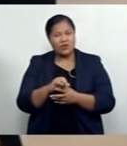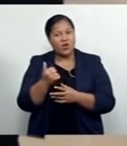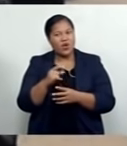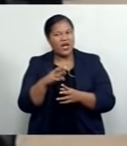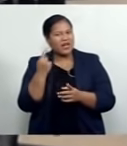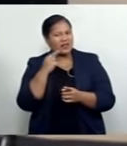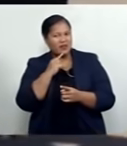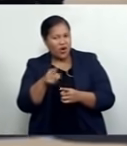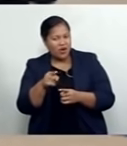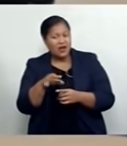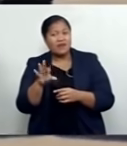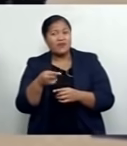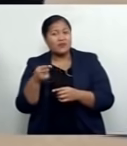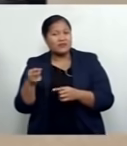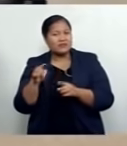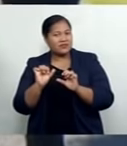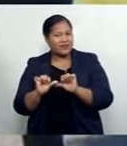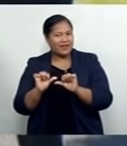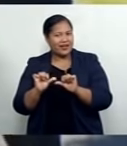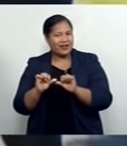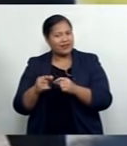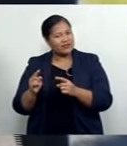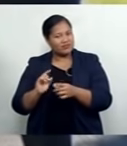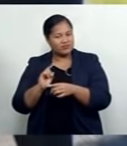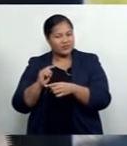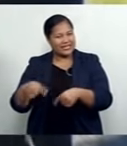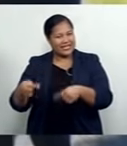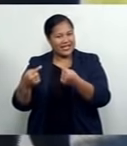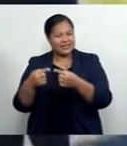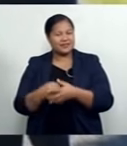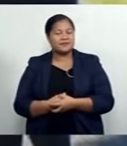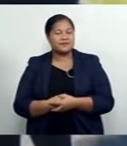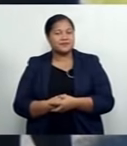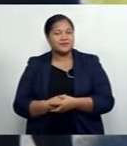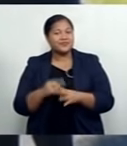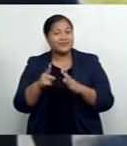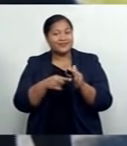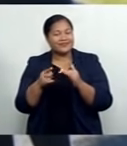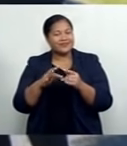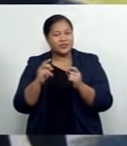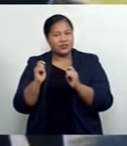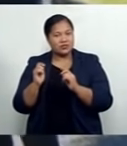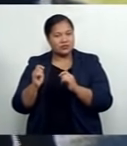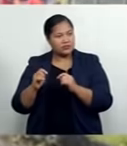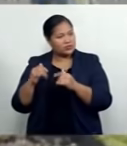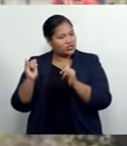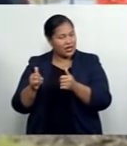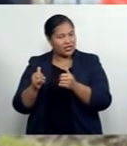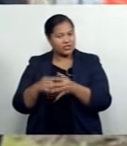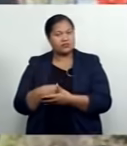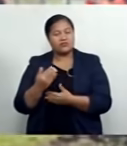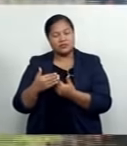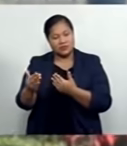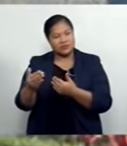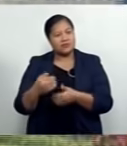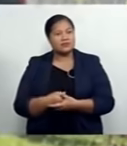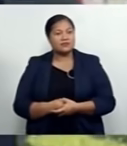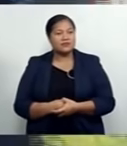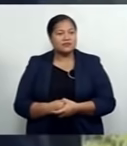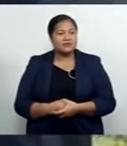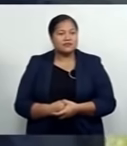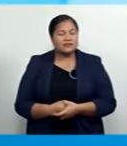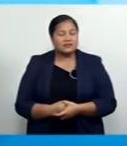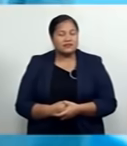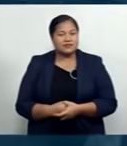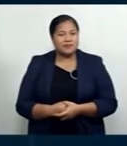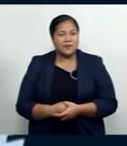directive, whether the defendant went against it. Justice Kamal will deliver his judgment on notice. Eleanor Turangabu, FBC News.